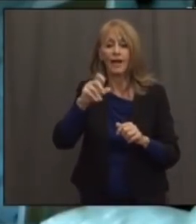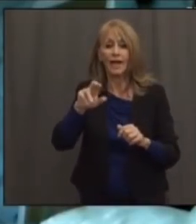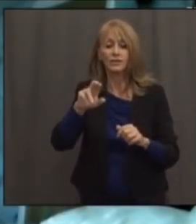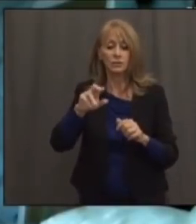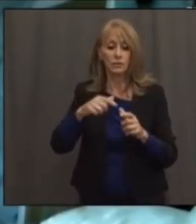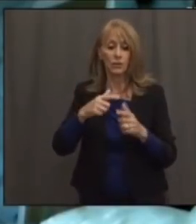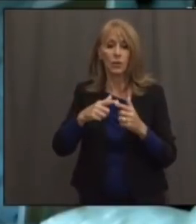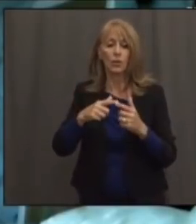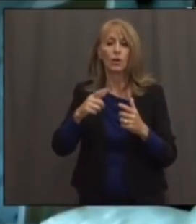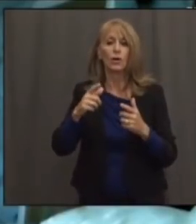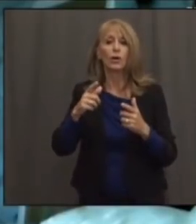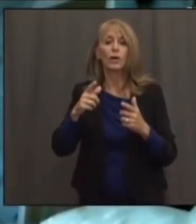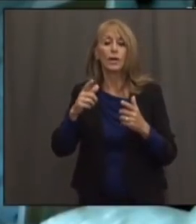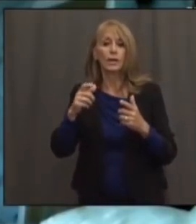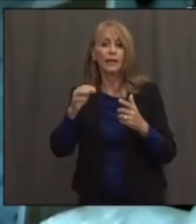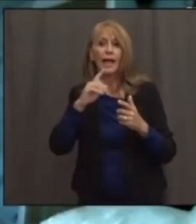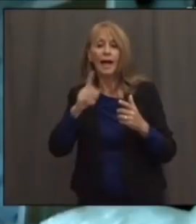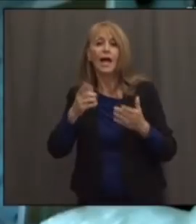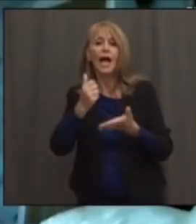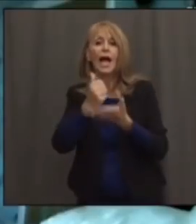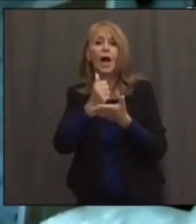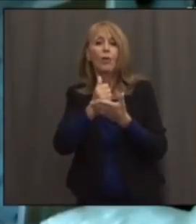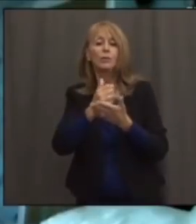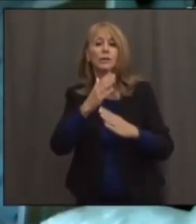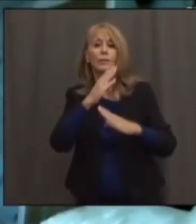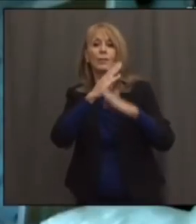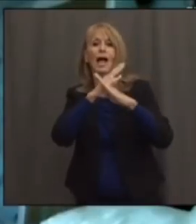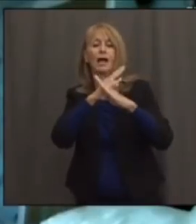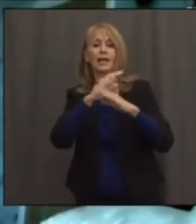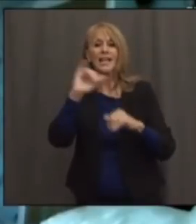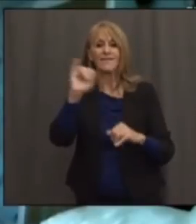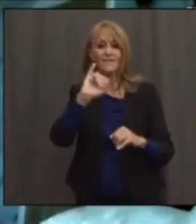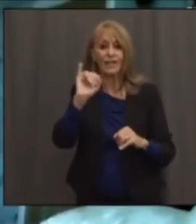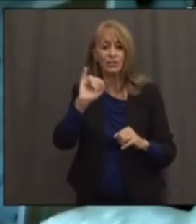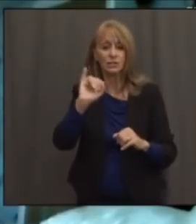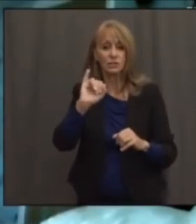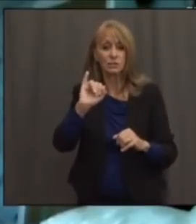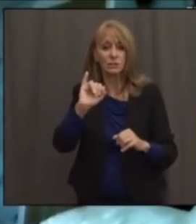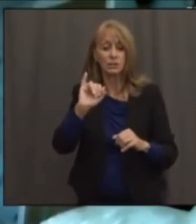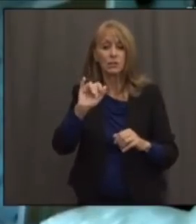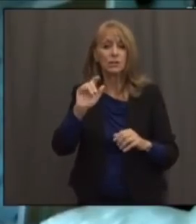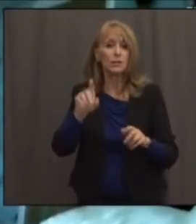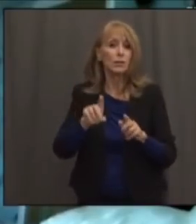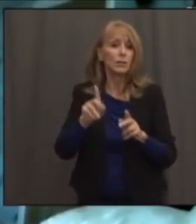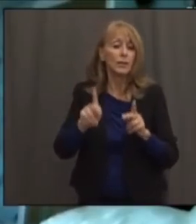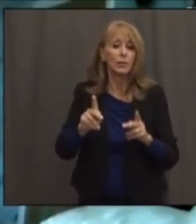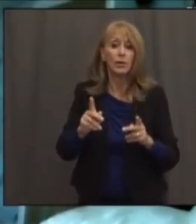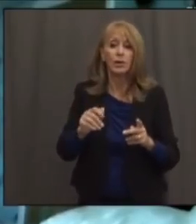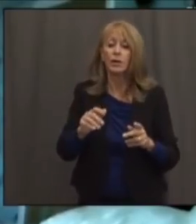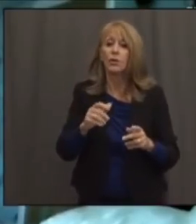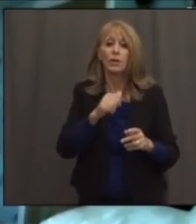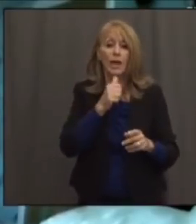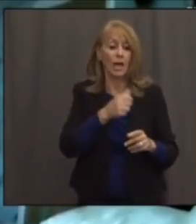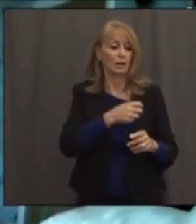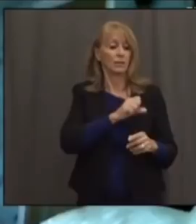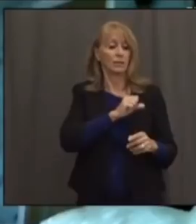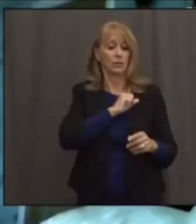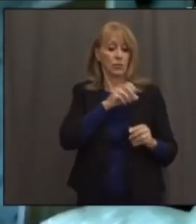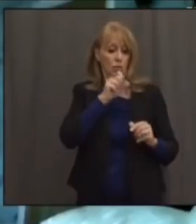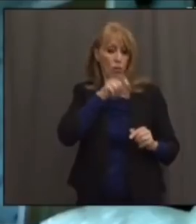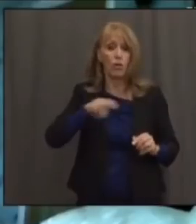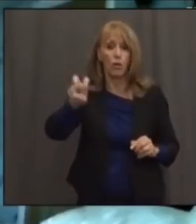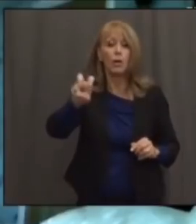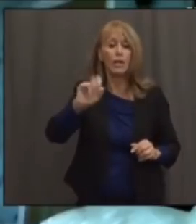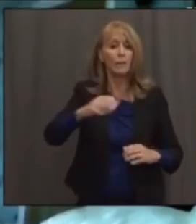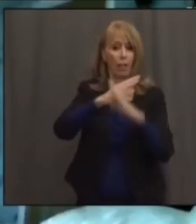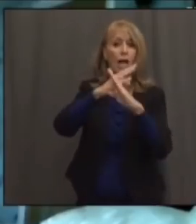are effective in preventing infections and also in preventing people from transmitting one to the other.